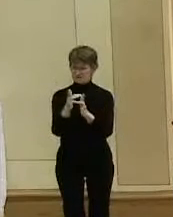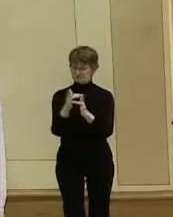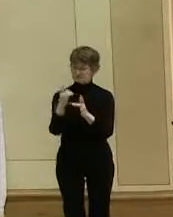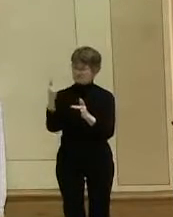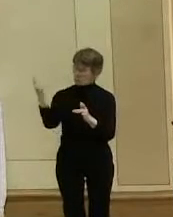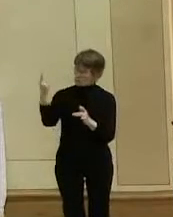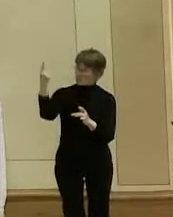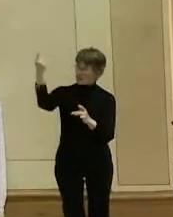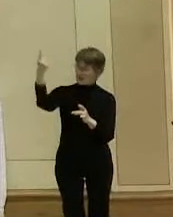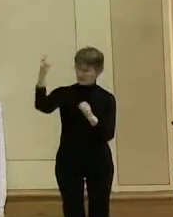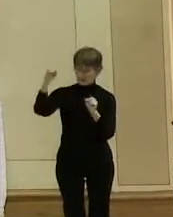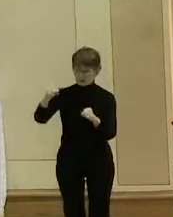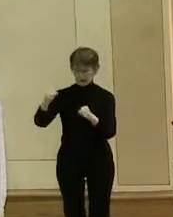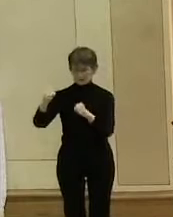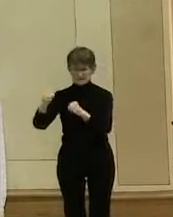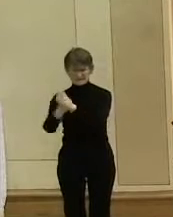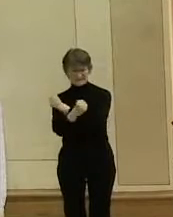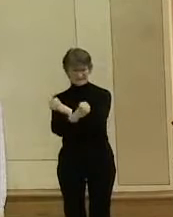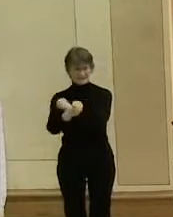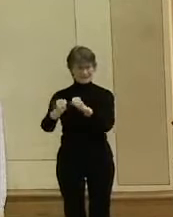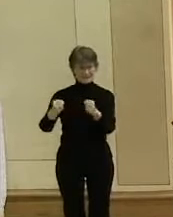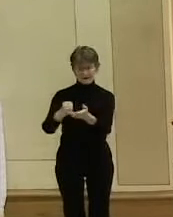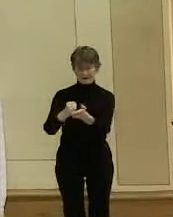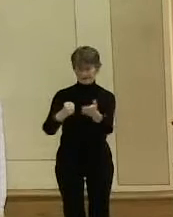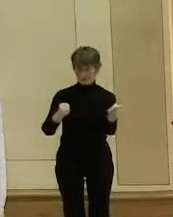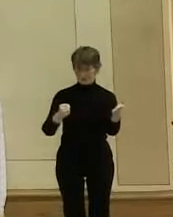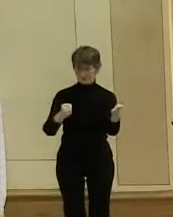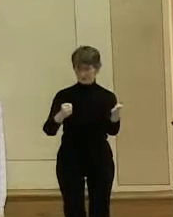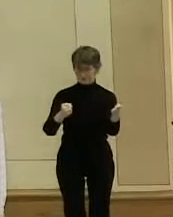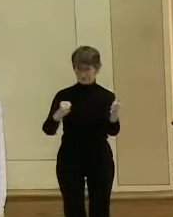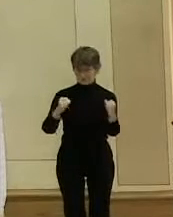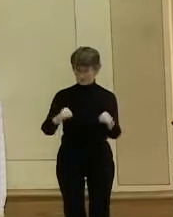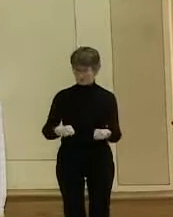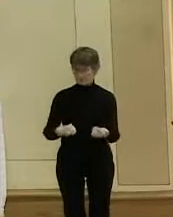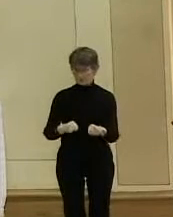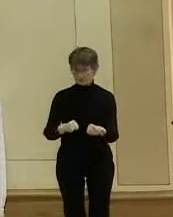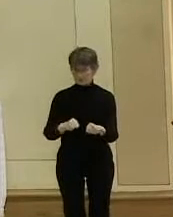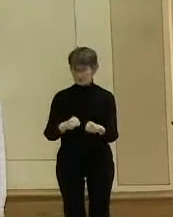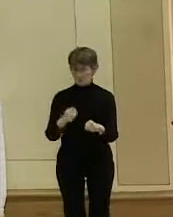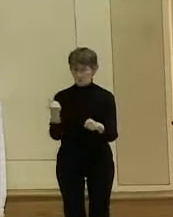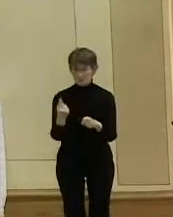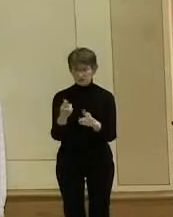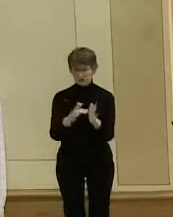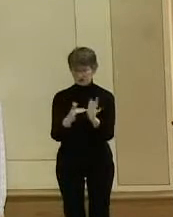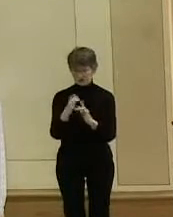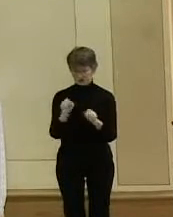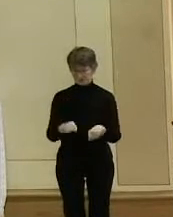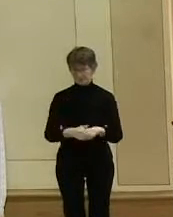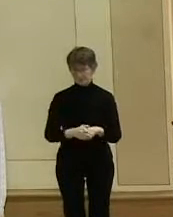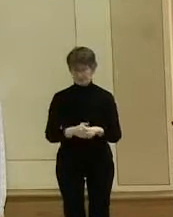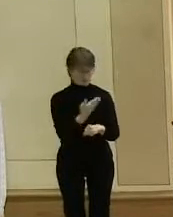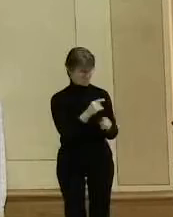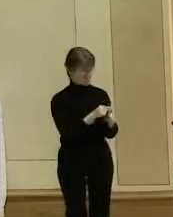given to the human race by which we are to be saved." The word of the Lord.